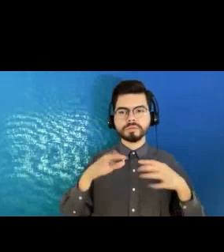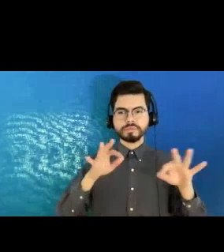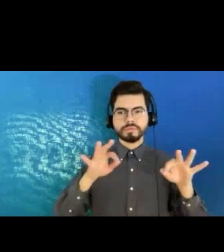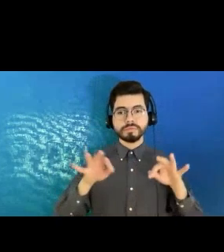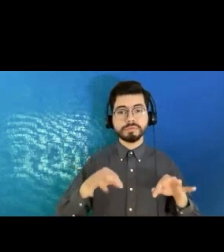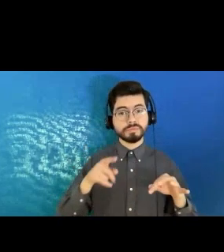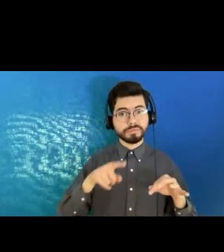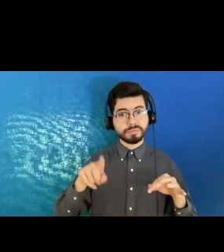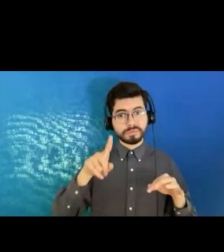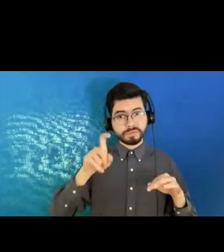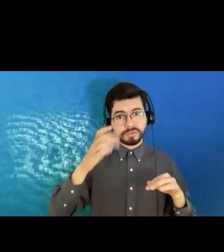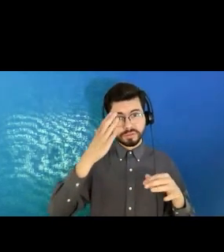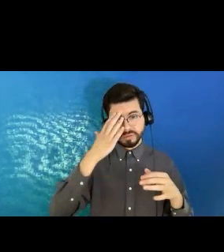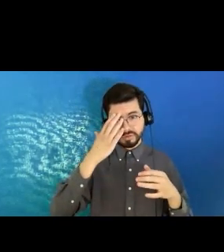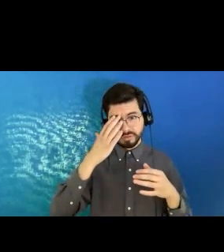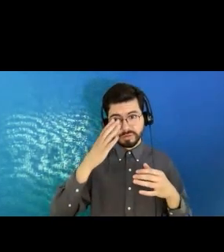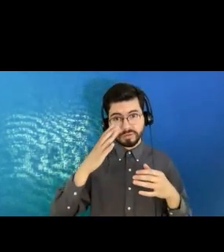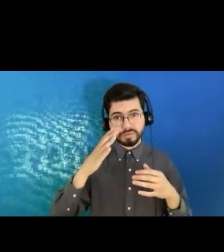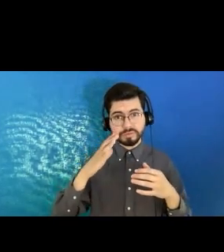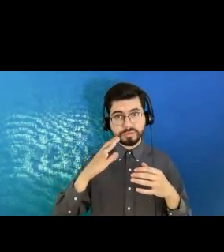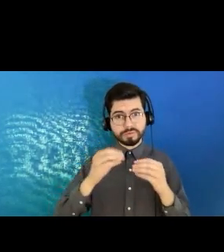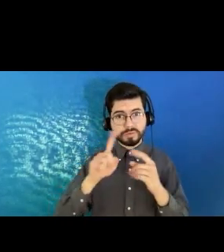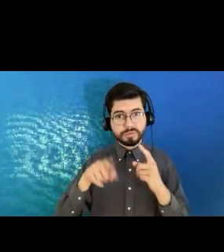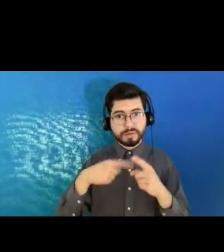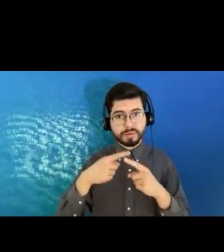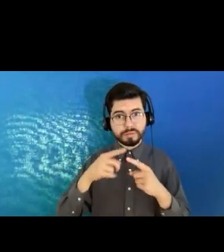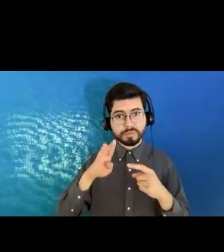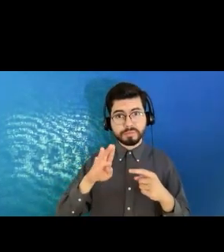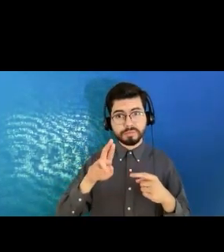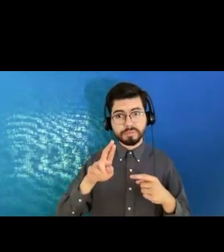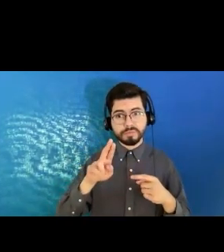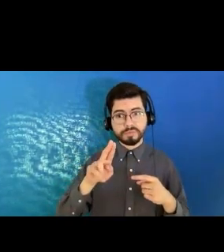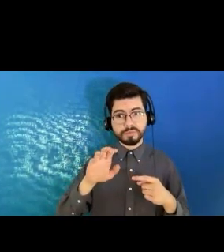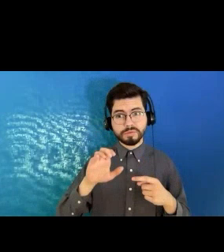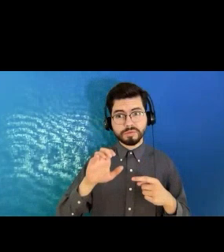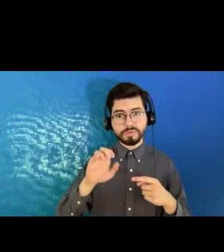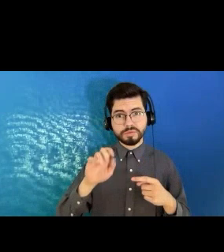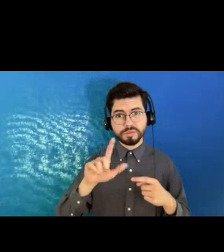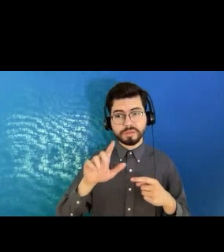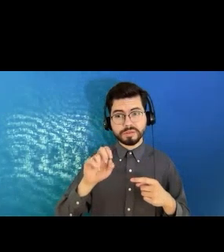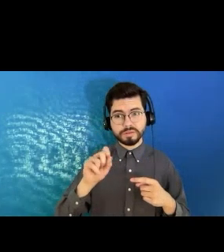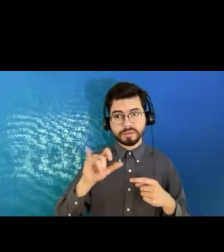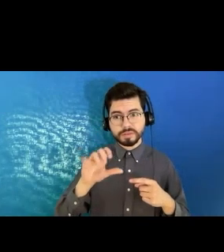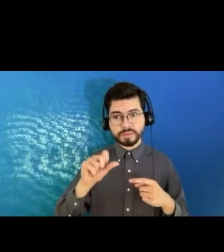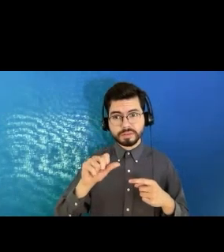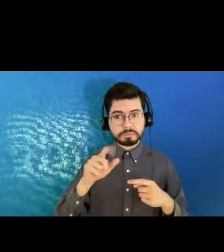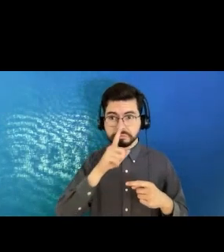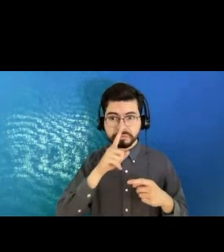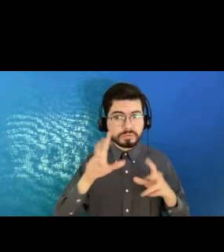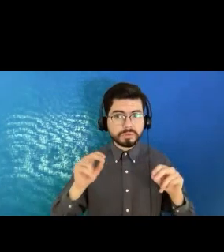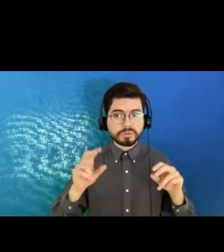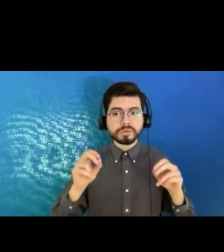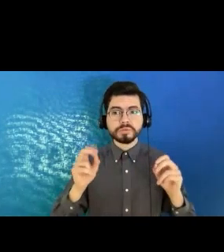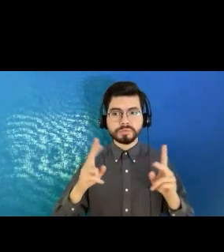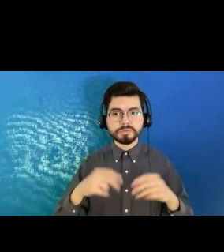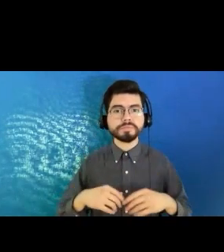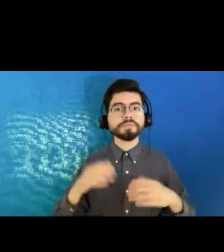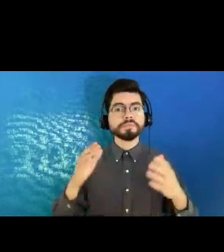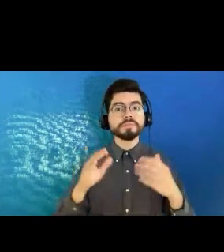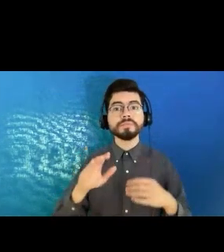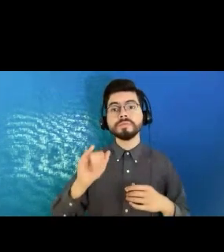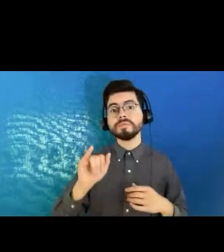about this, about brucellosis and transmission? Or are you all pretty educated on the issue? Okay, we can move on. So bison, this is the Bison Management Plan